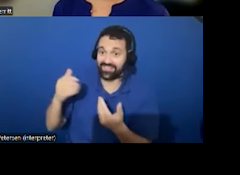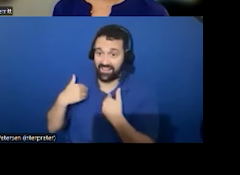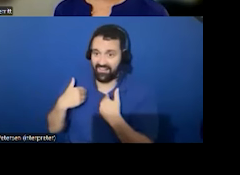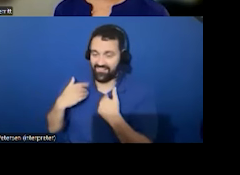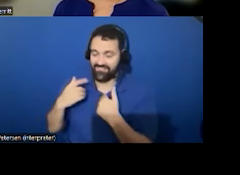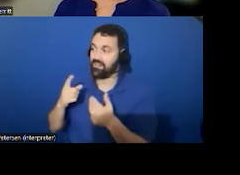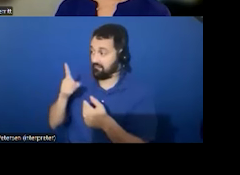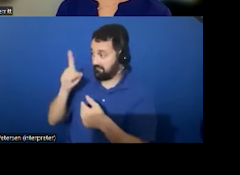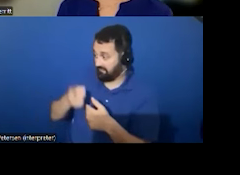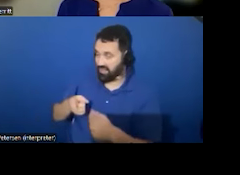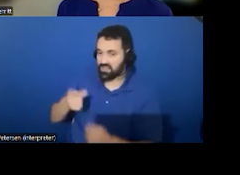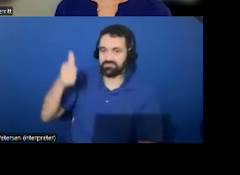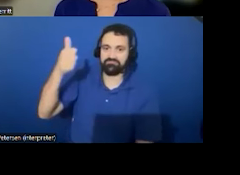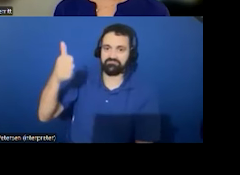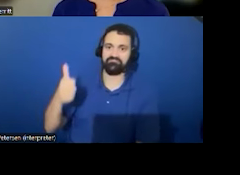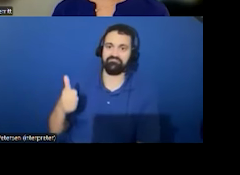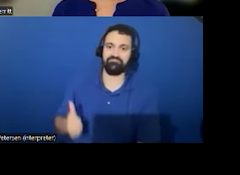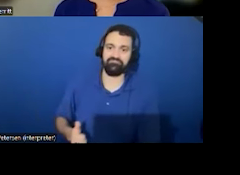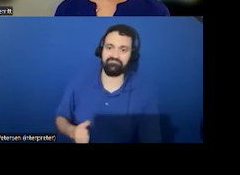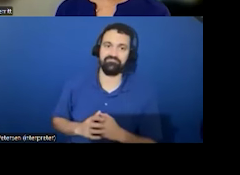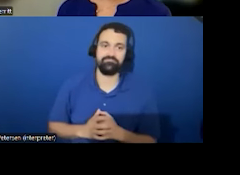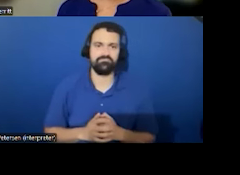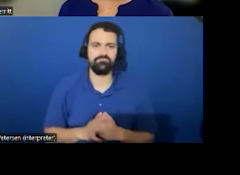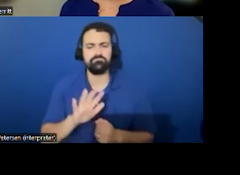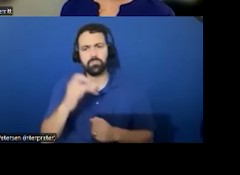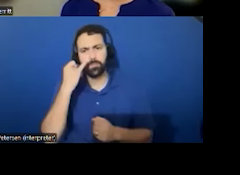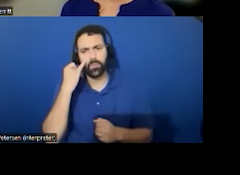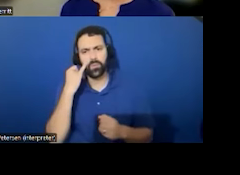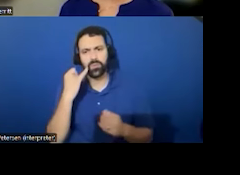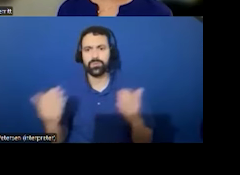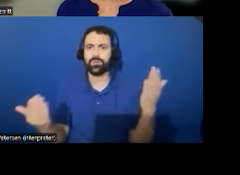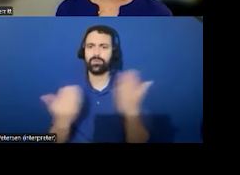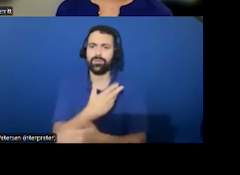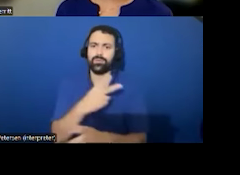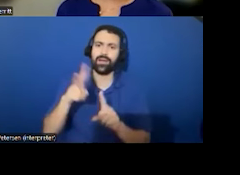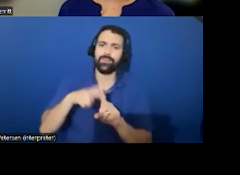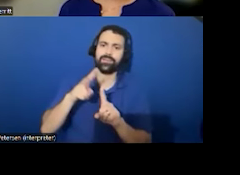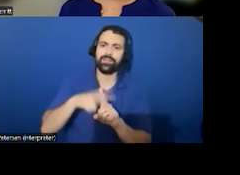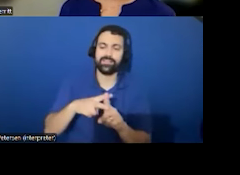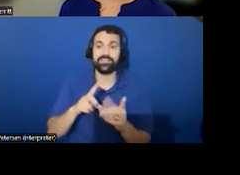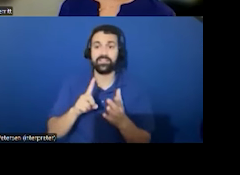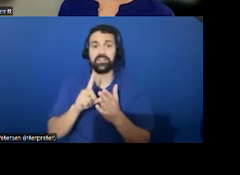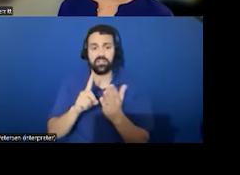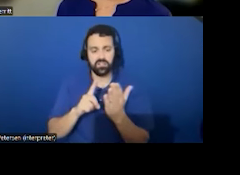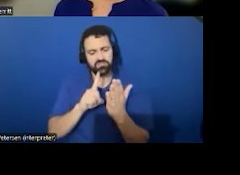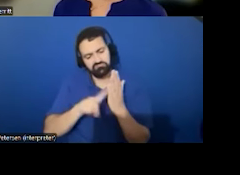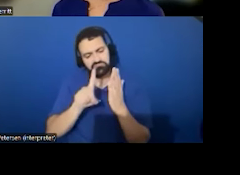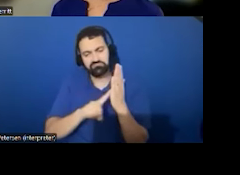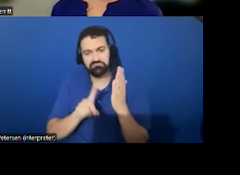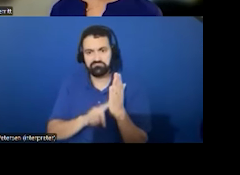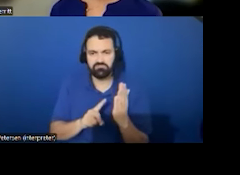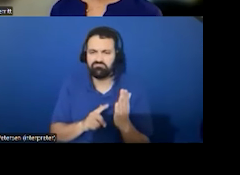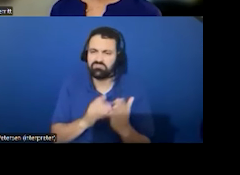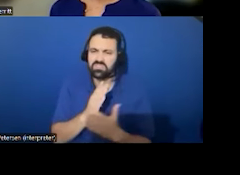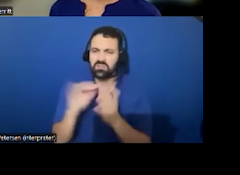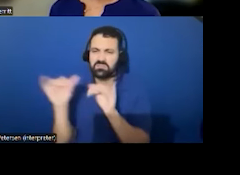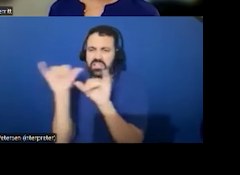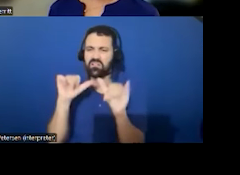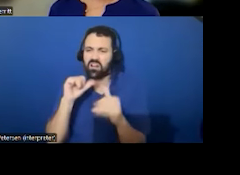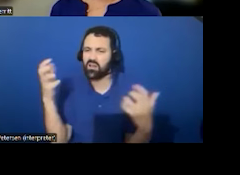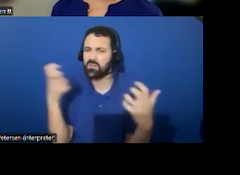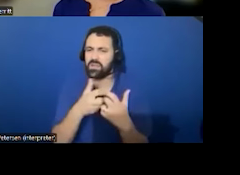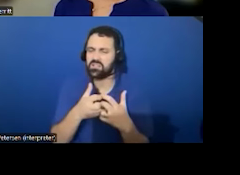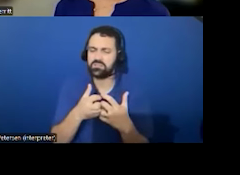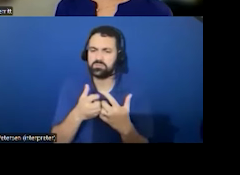So what happens if you are reviewing a new application and there are some standards that aren't met? Okay, so if you still want to